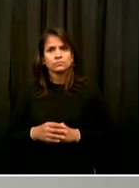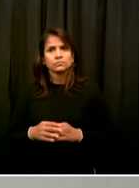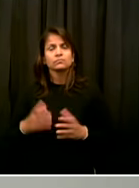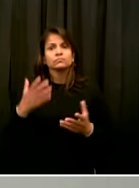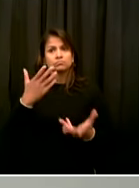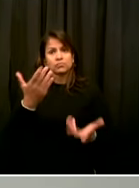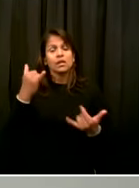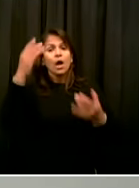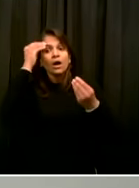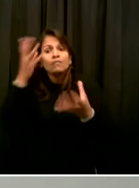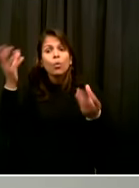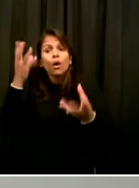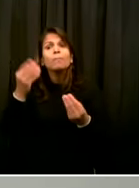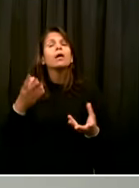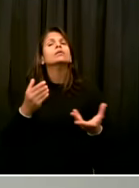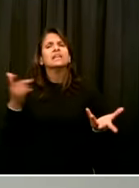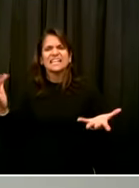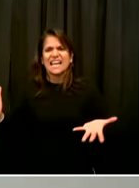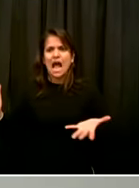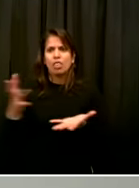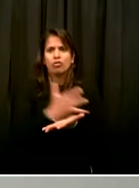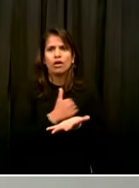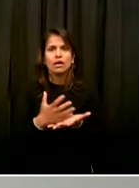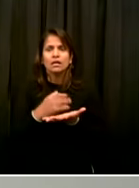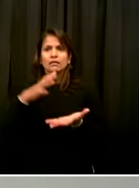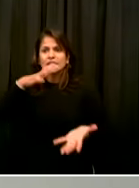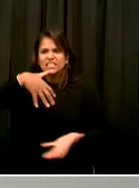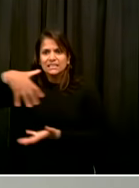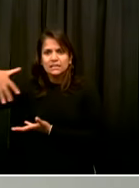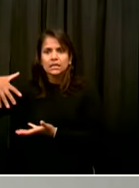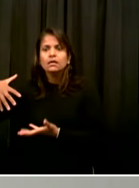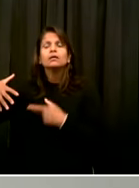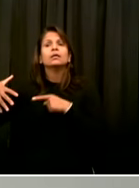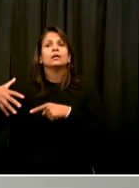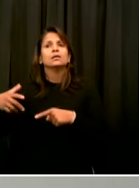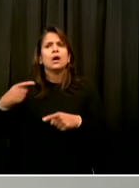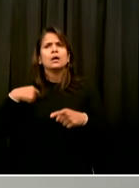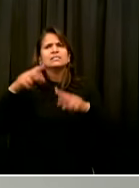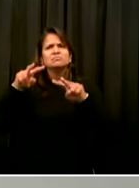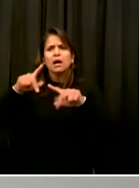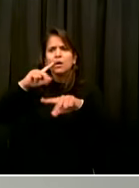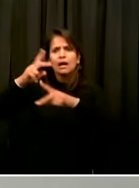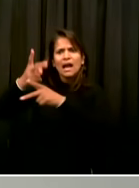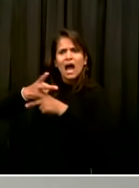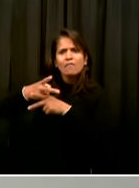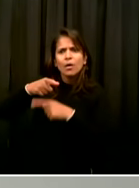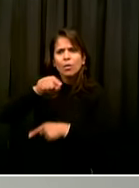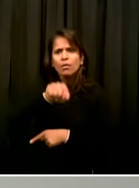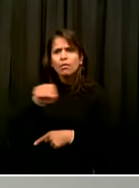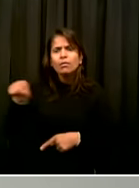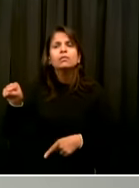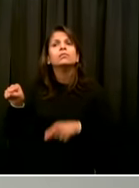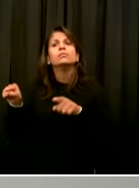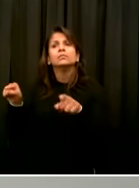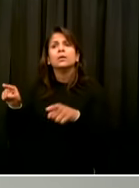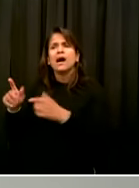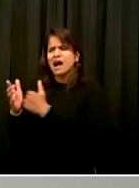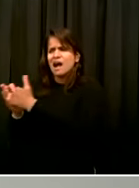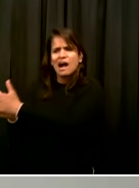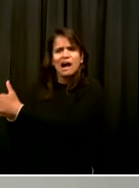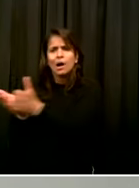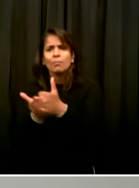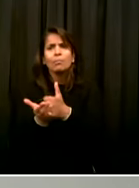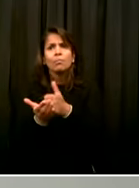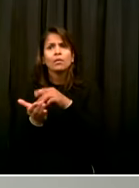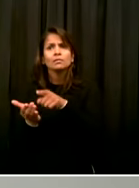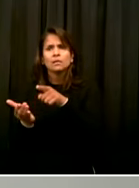we've looked at carefully to understand how we make critical decisions. I am absolutely a believer in taking every possible